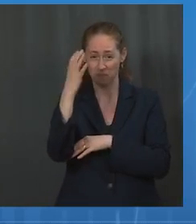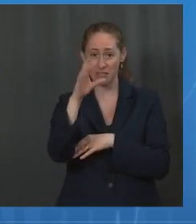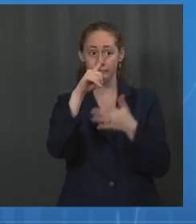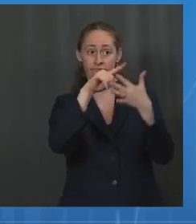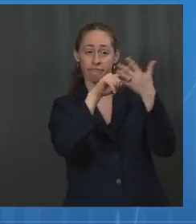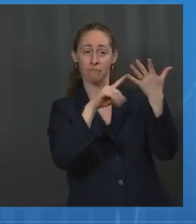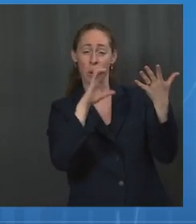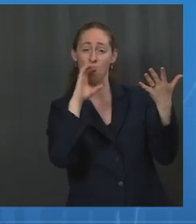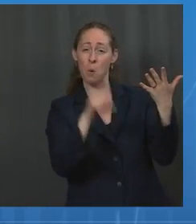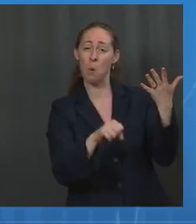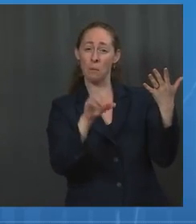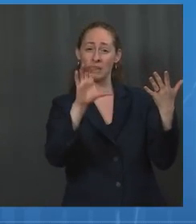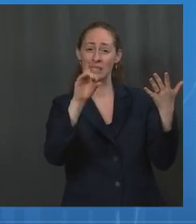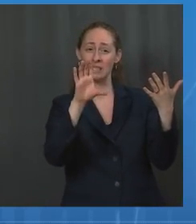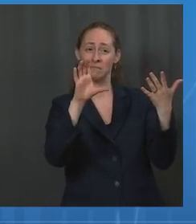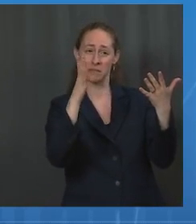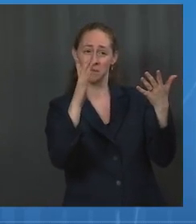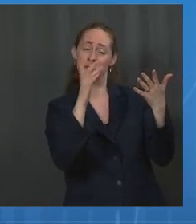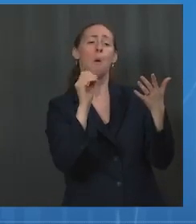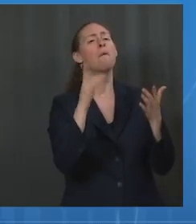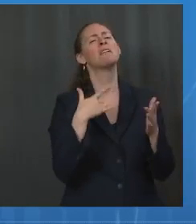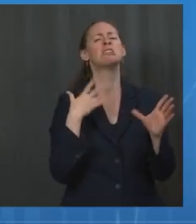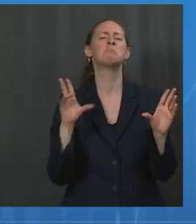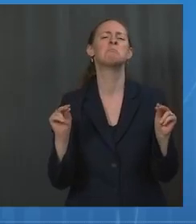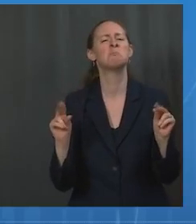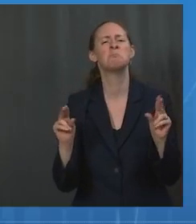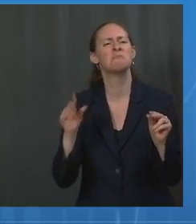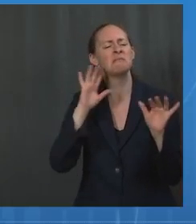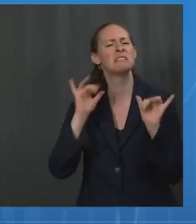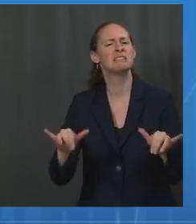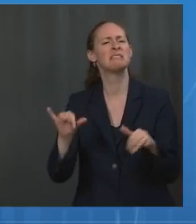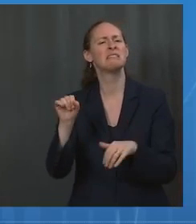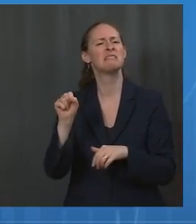the idea that schools can be open safely if they follow them?